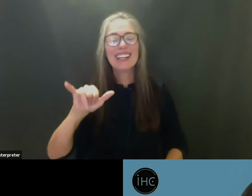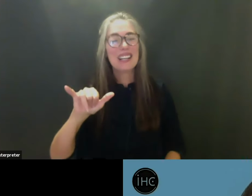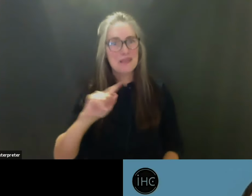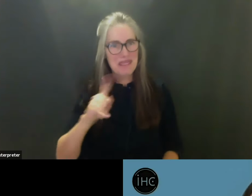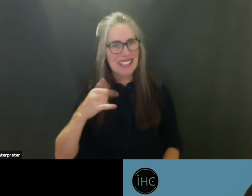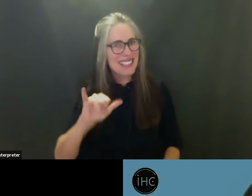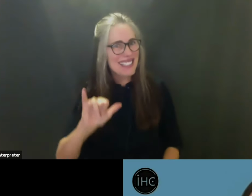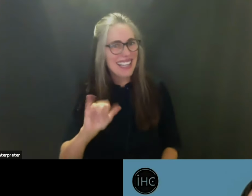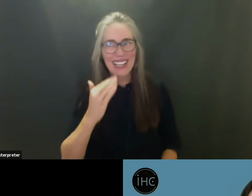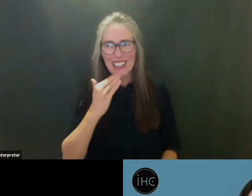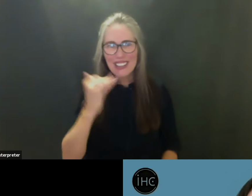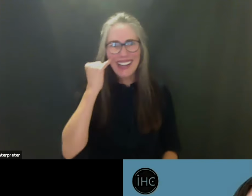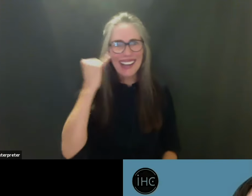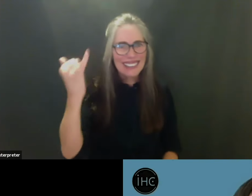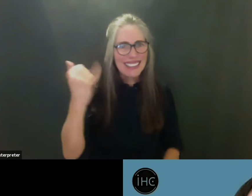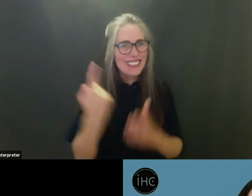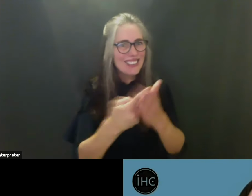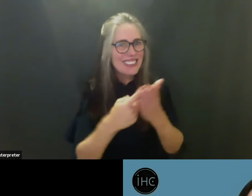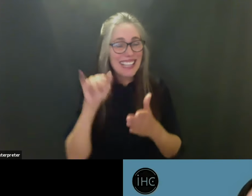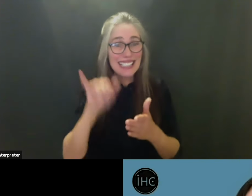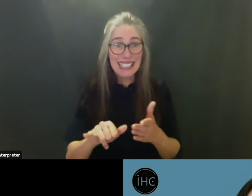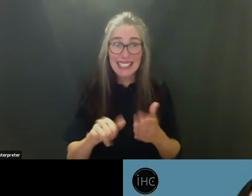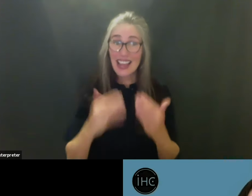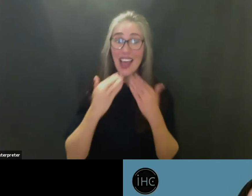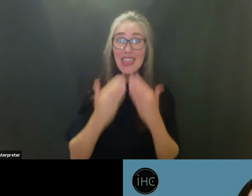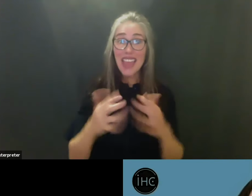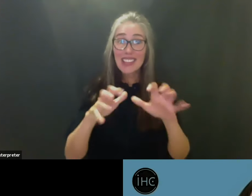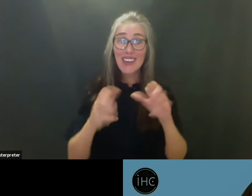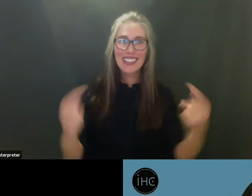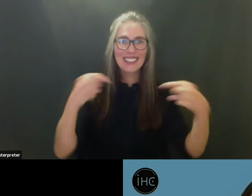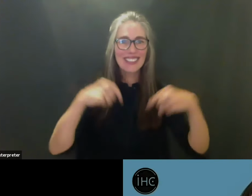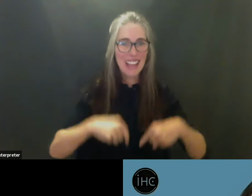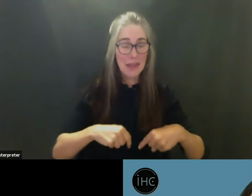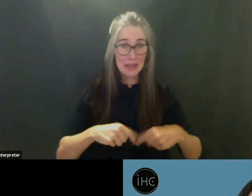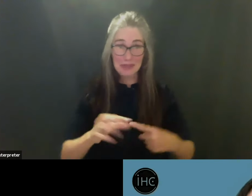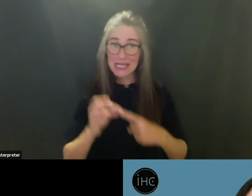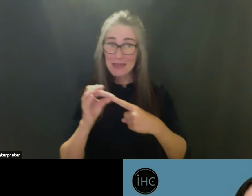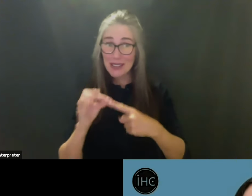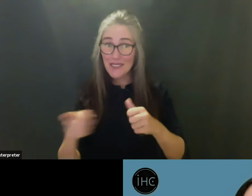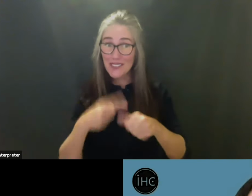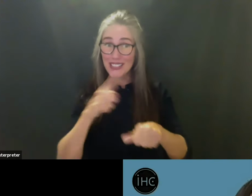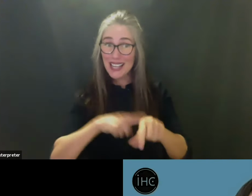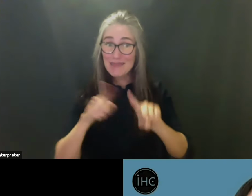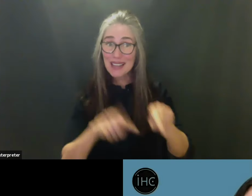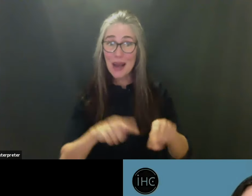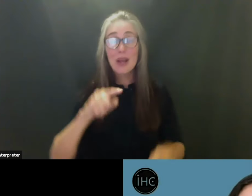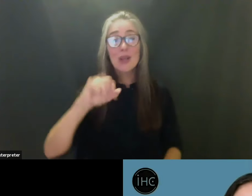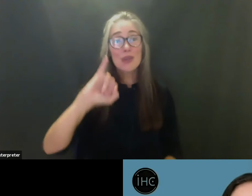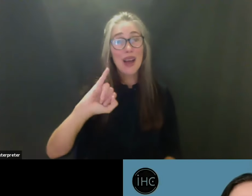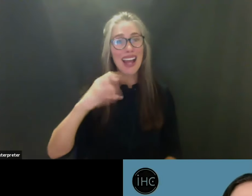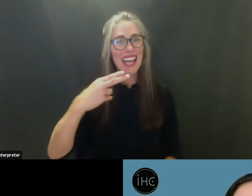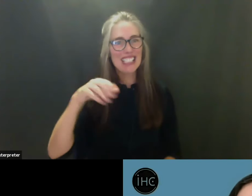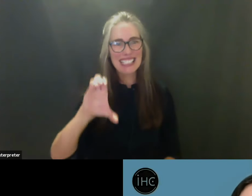for attending, especially if this is your first IHC event. We hope that you will all join us again after you leave